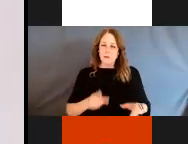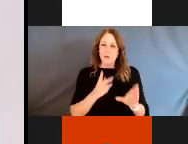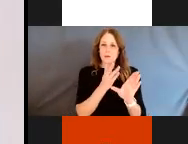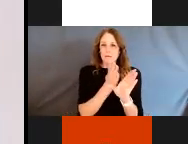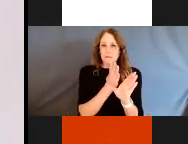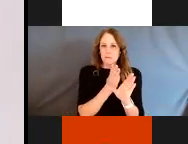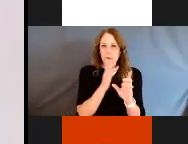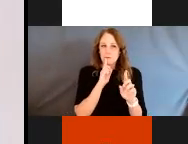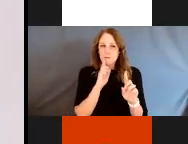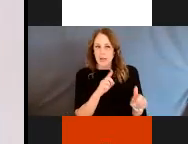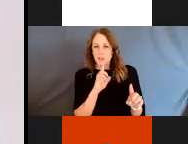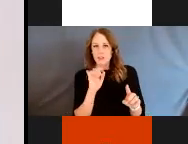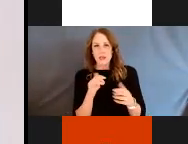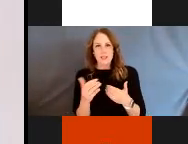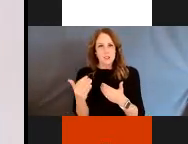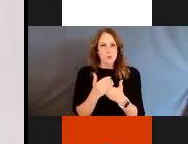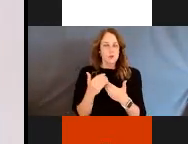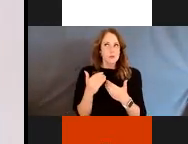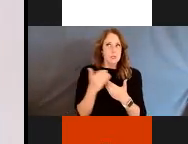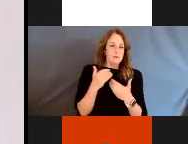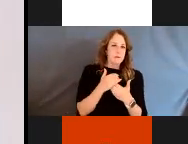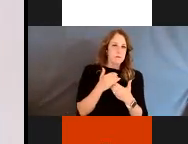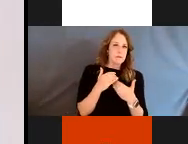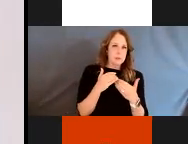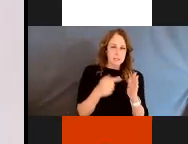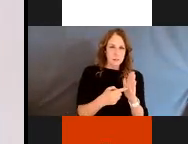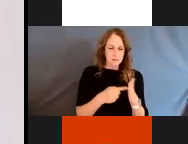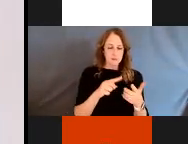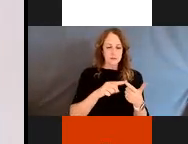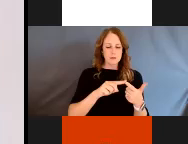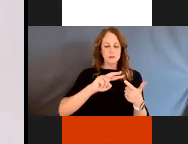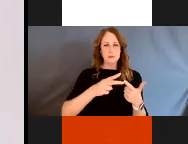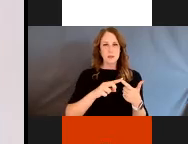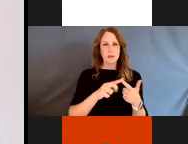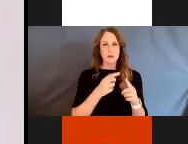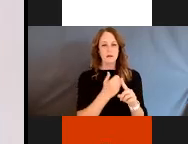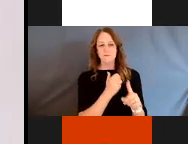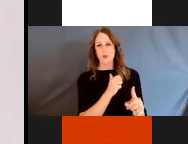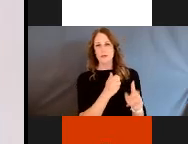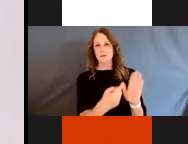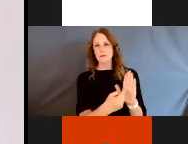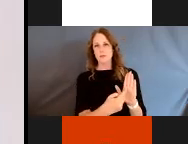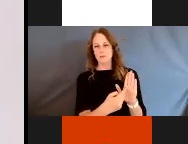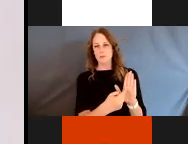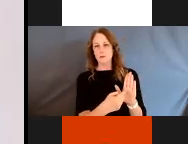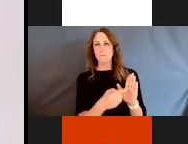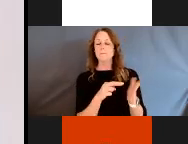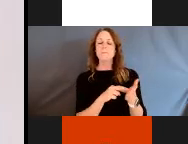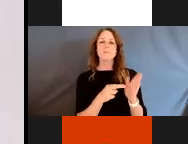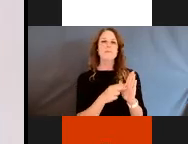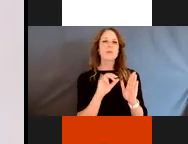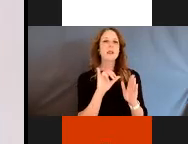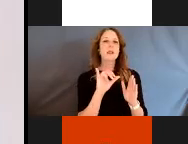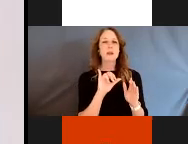that's intrusive symptoms. The second symptom cluster is avoidance symptoms. So these are things like avoiding